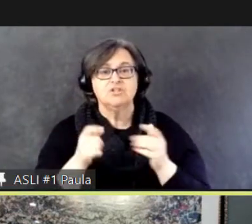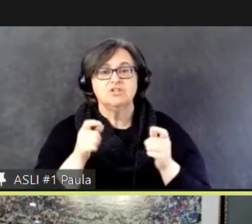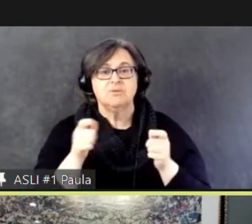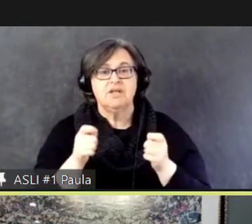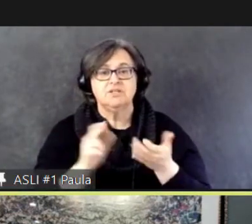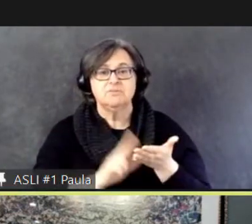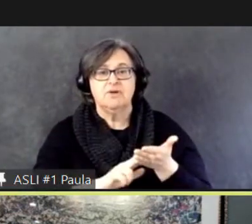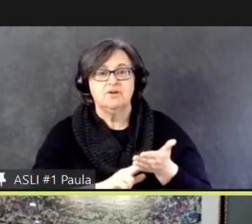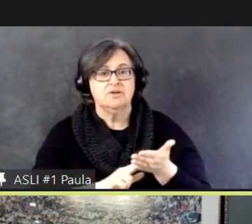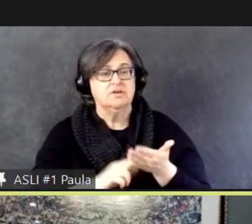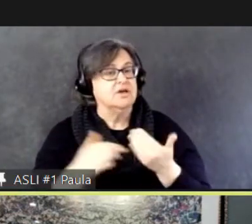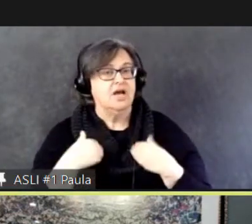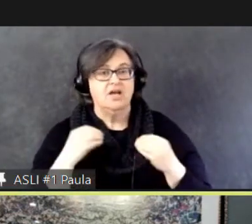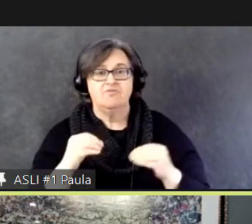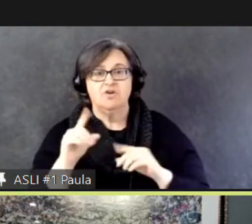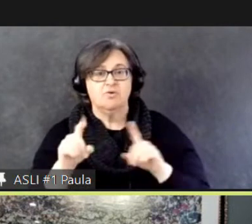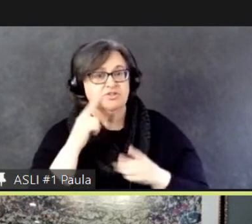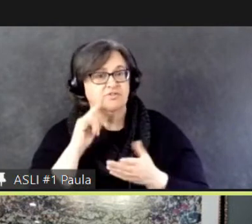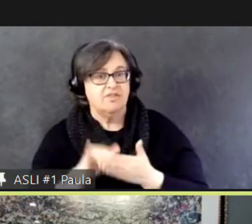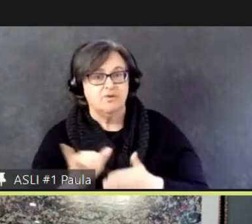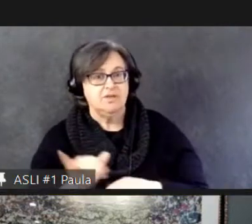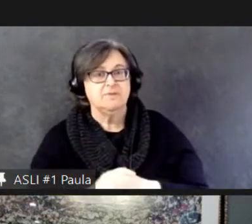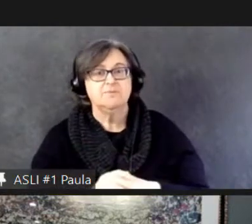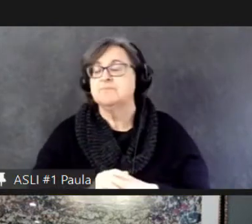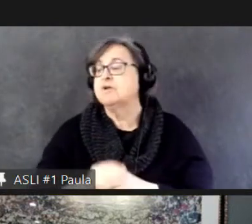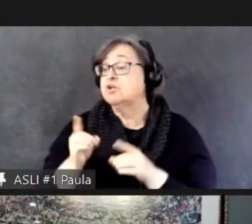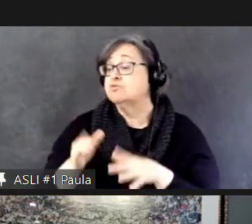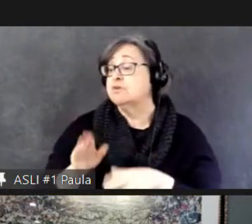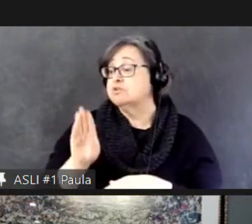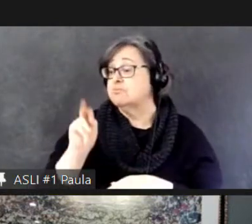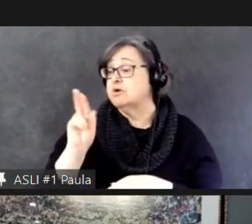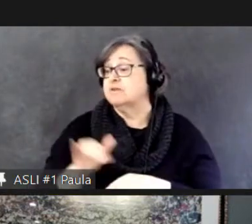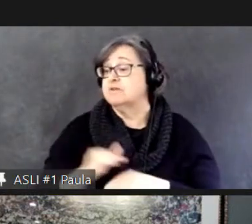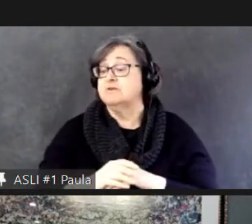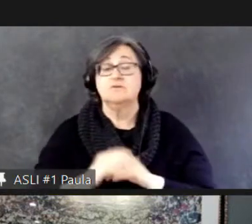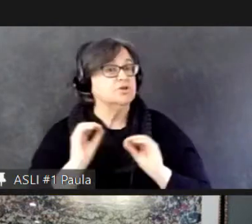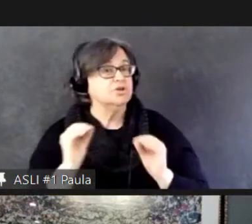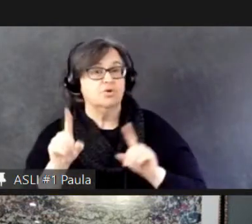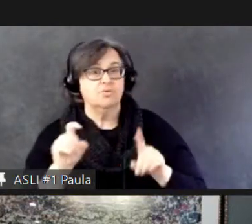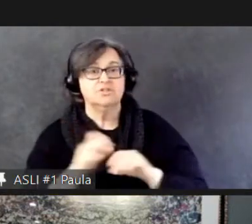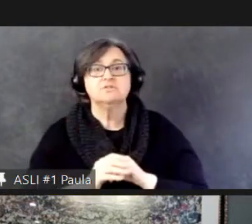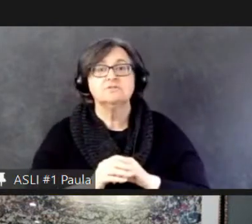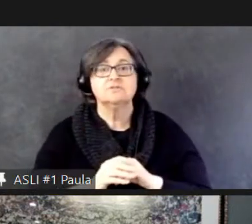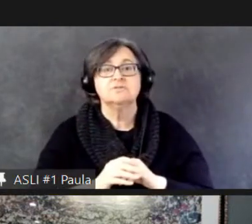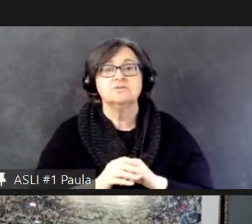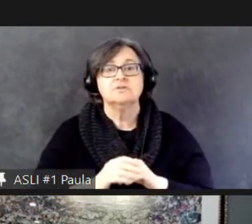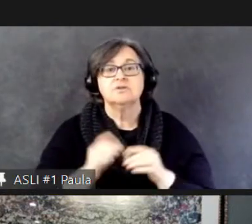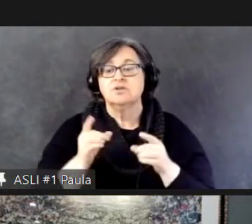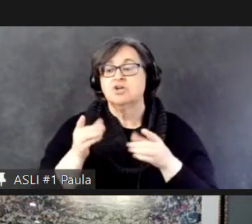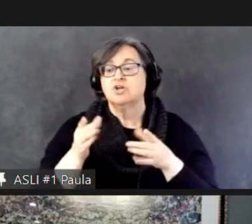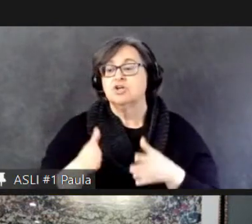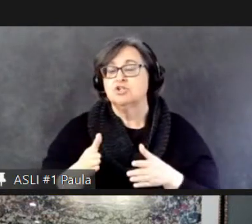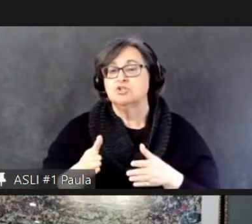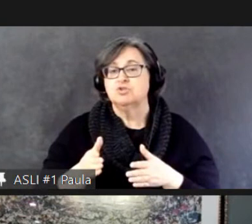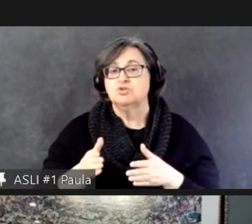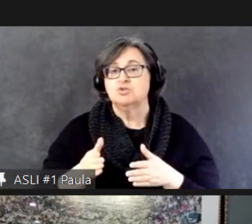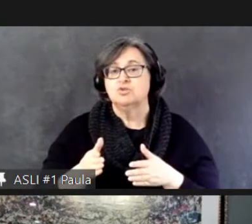contract, and I don't have any questions for this one either. Director Barclay. No questions.